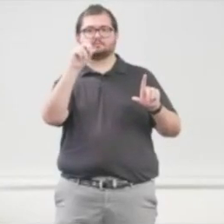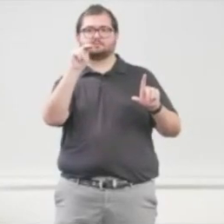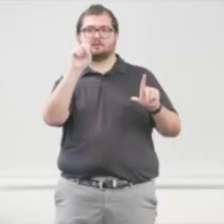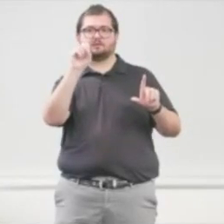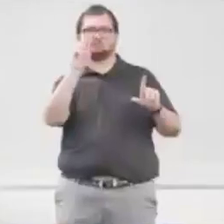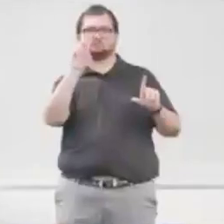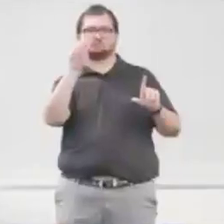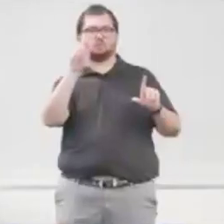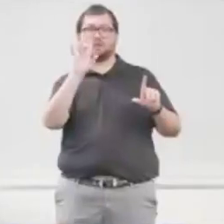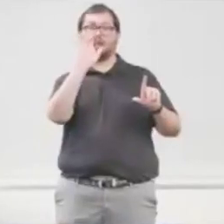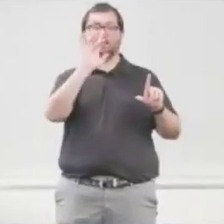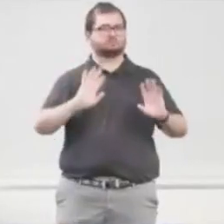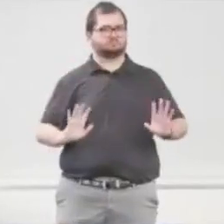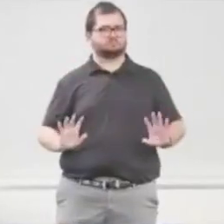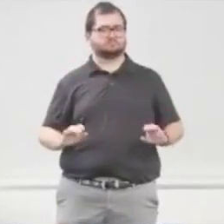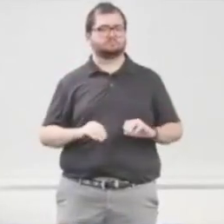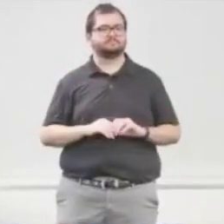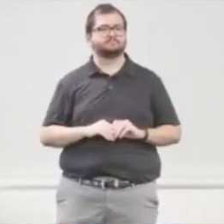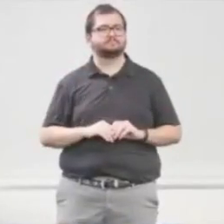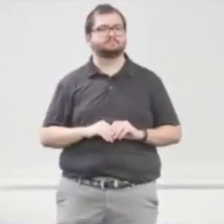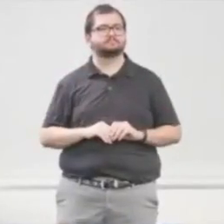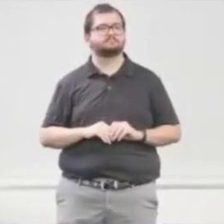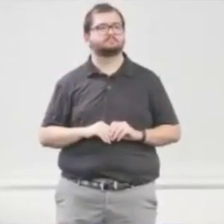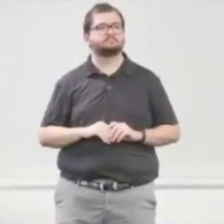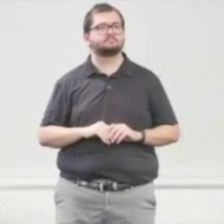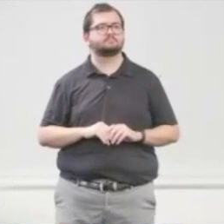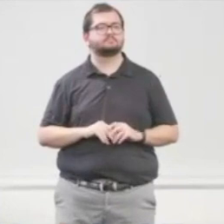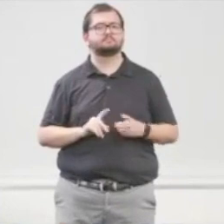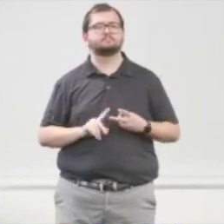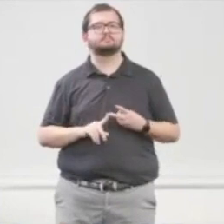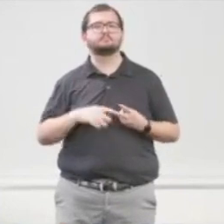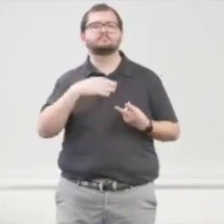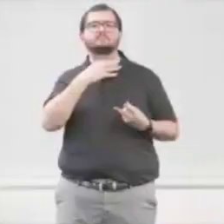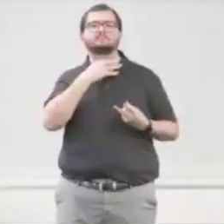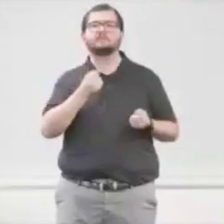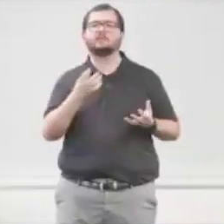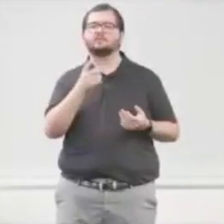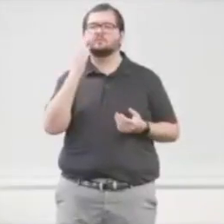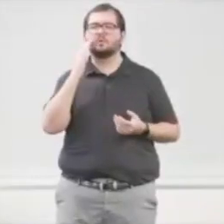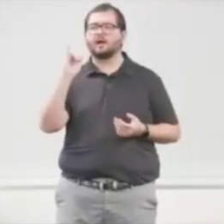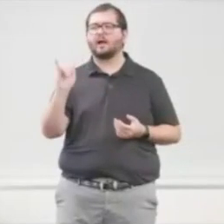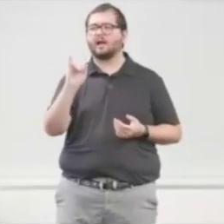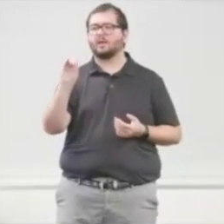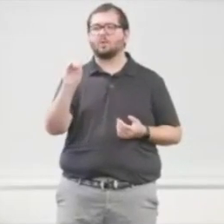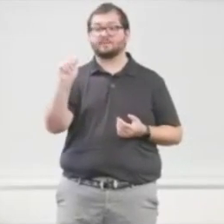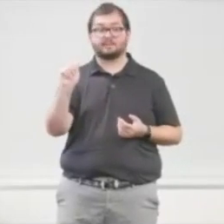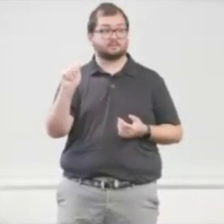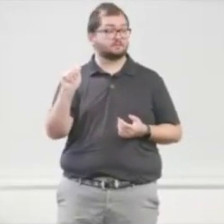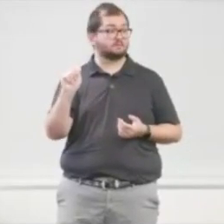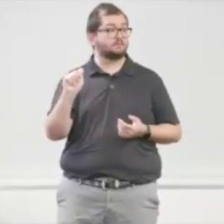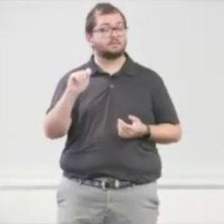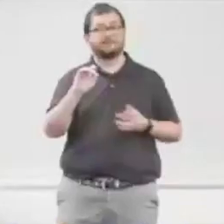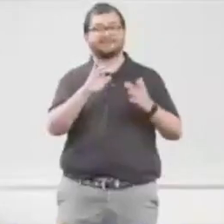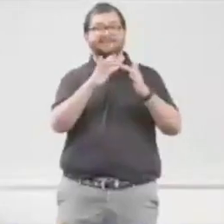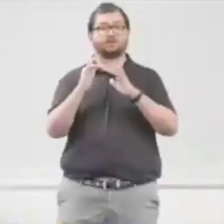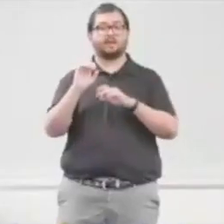You don't want to do that. And then how many people know about IoT, what IoT is? Okay, the Internet of